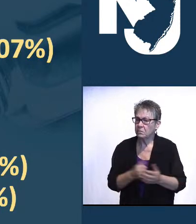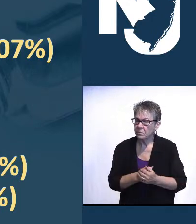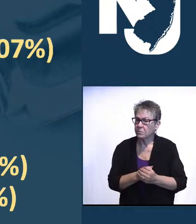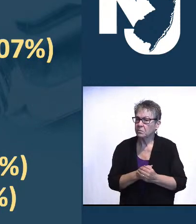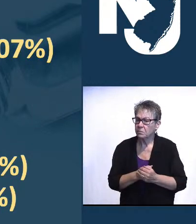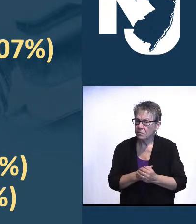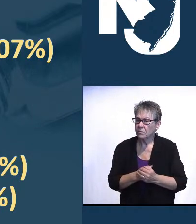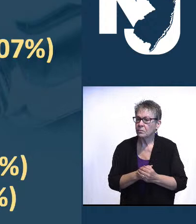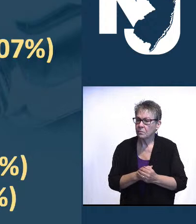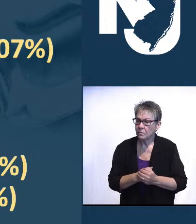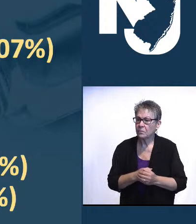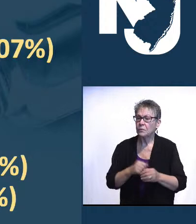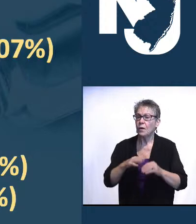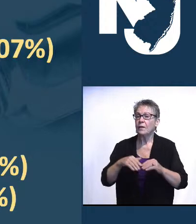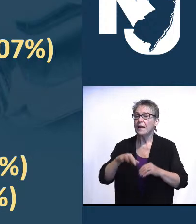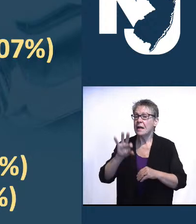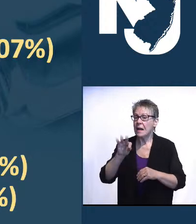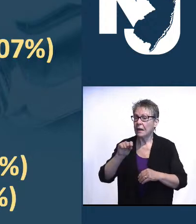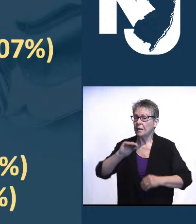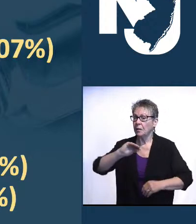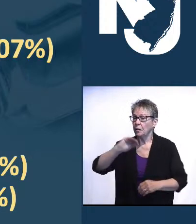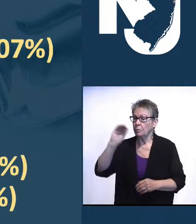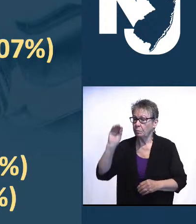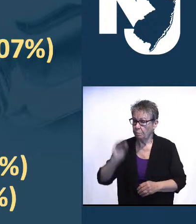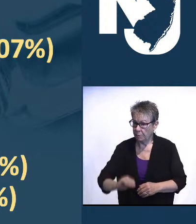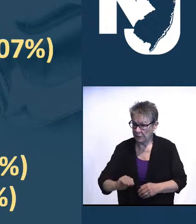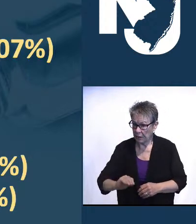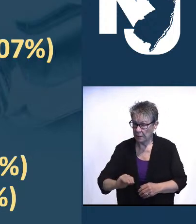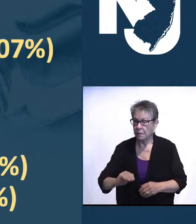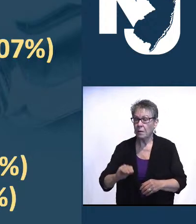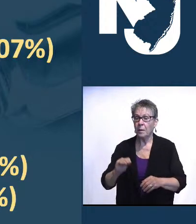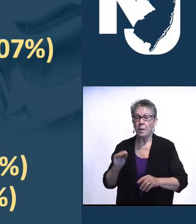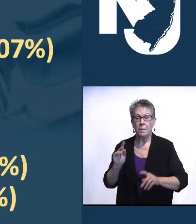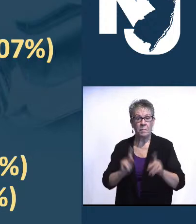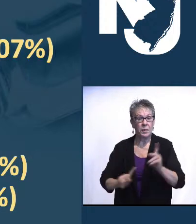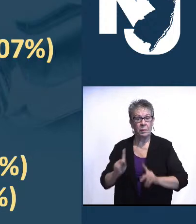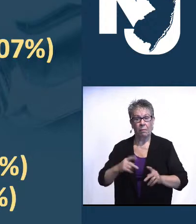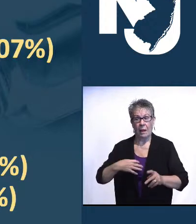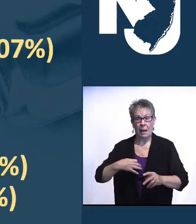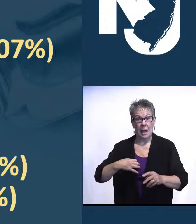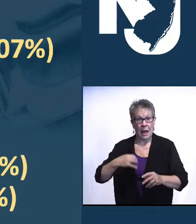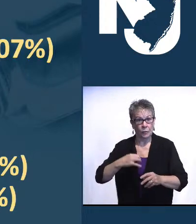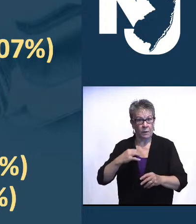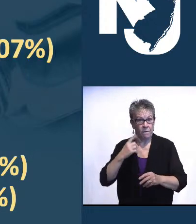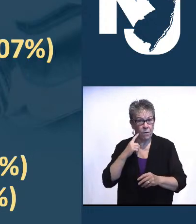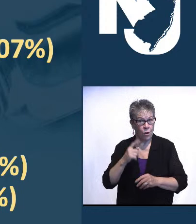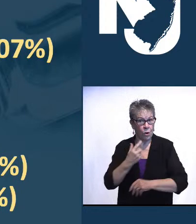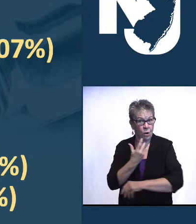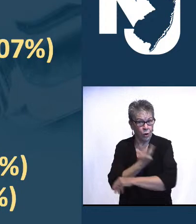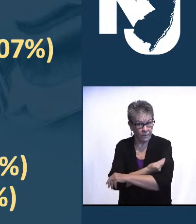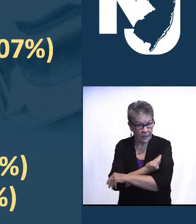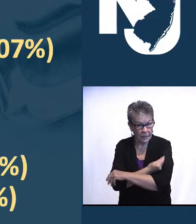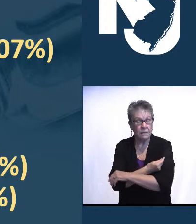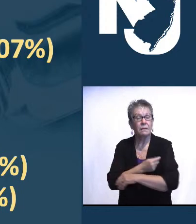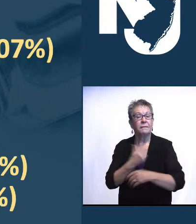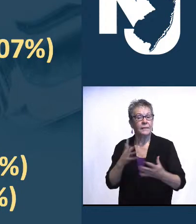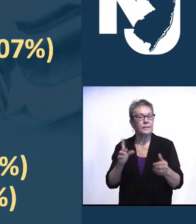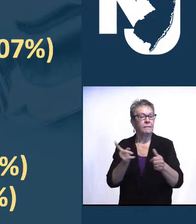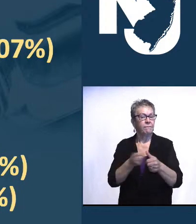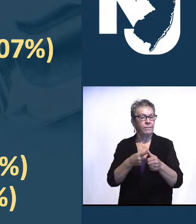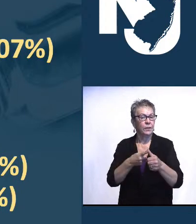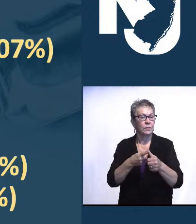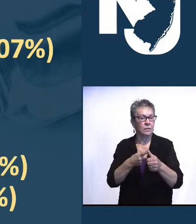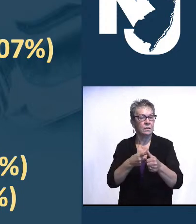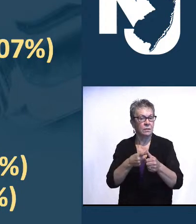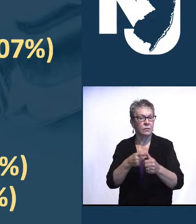than 90% of eligible residents having received a first dose, we are among only 6 other states to have reached this